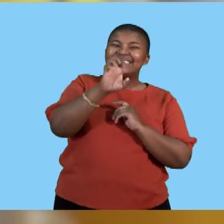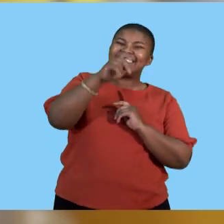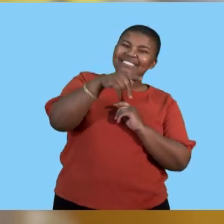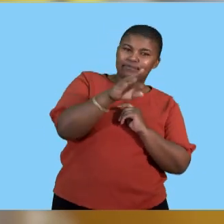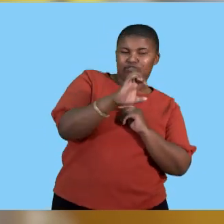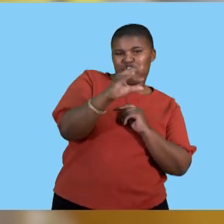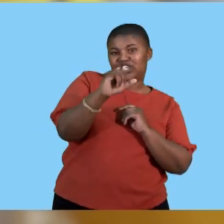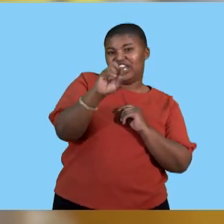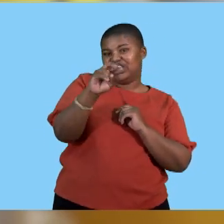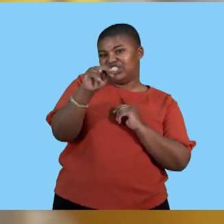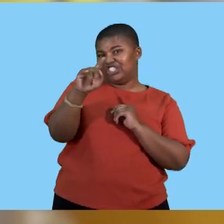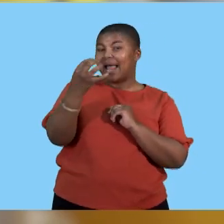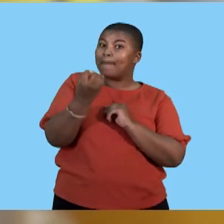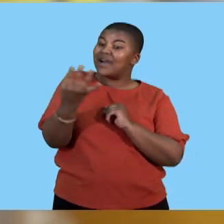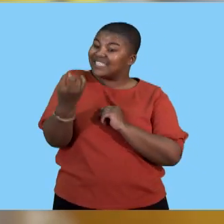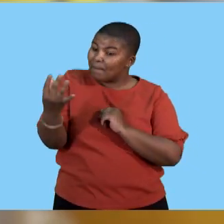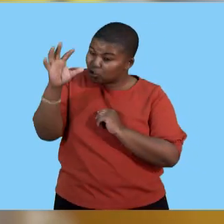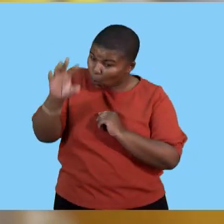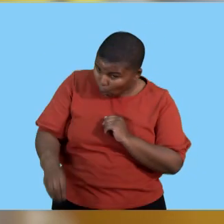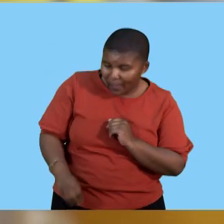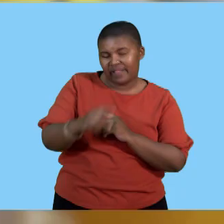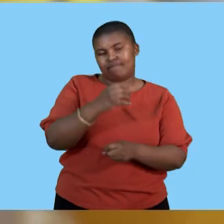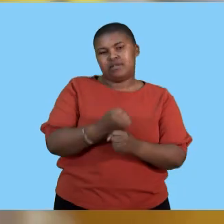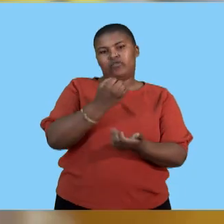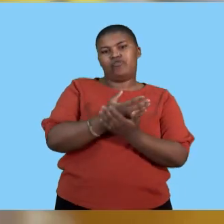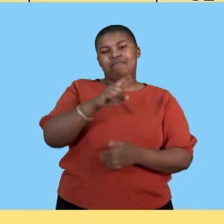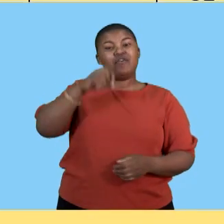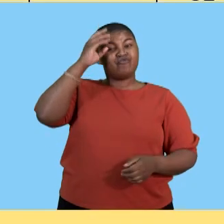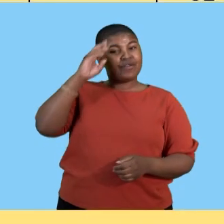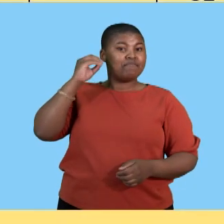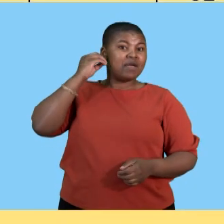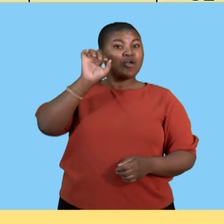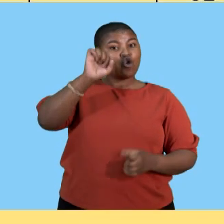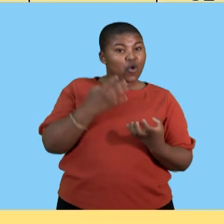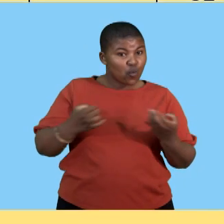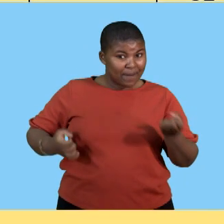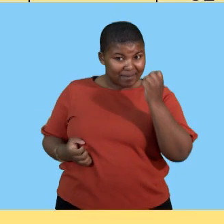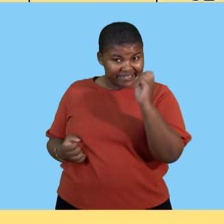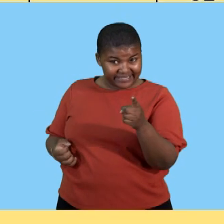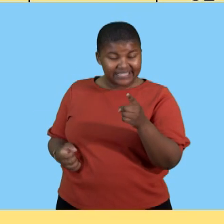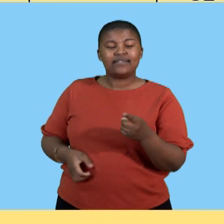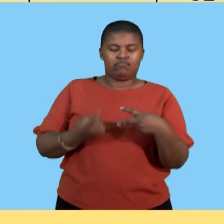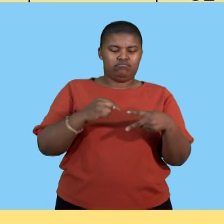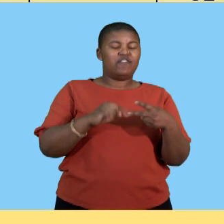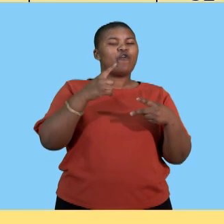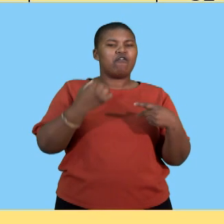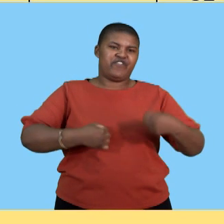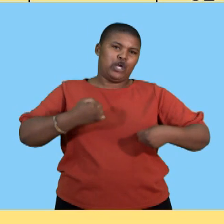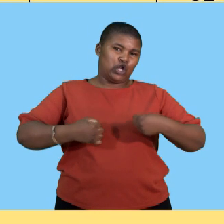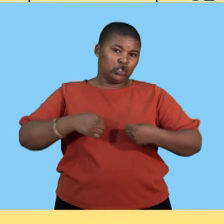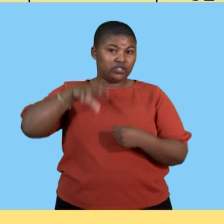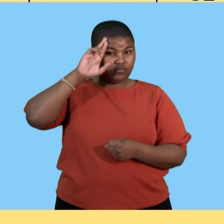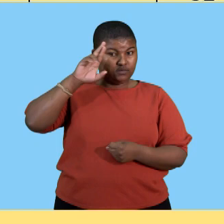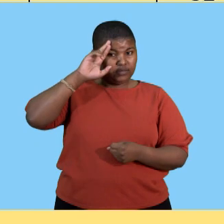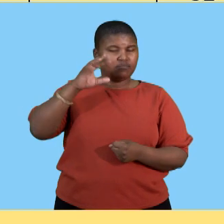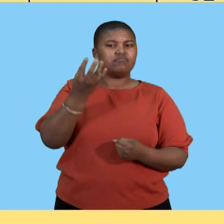all your assets into one bracket. Remember, this is for your equipment, and this is for your vehicles, and it gives